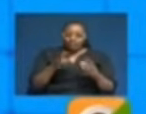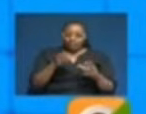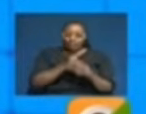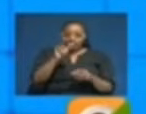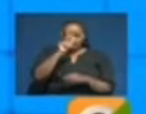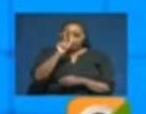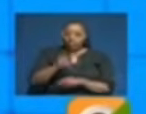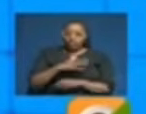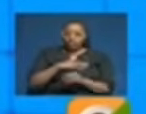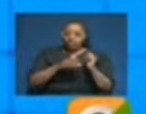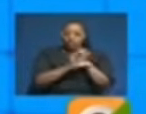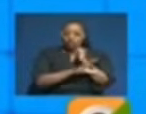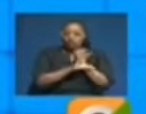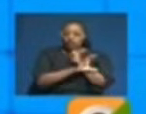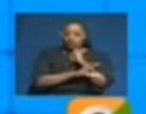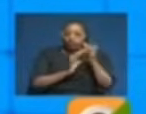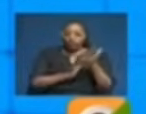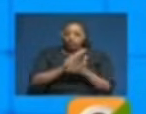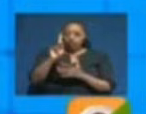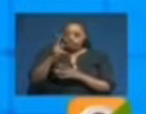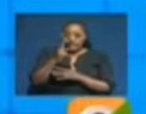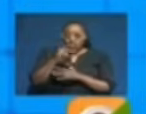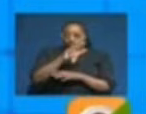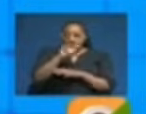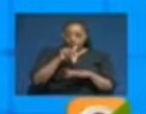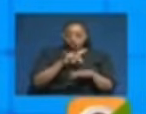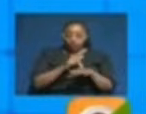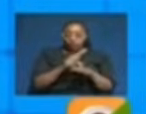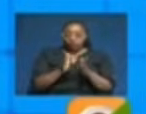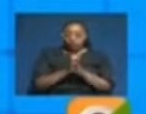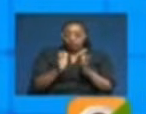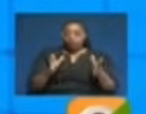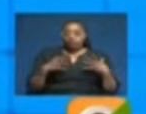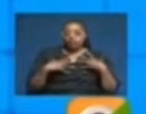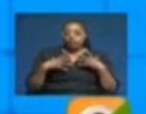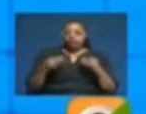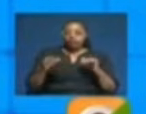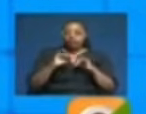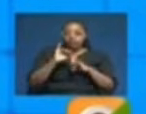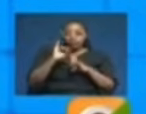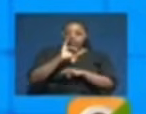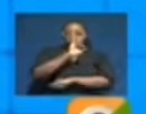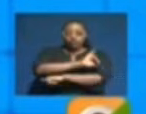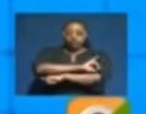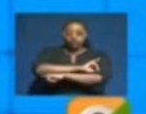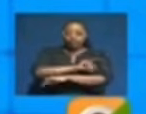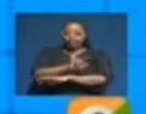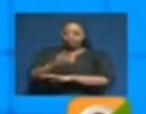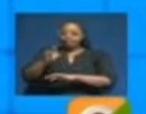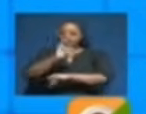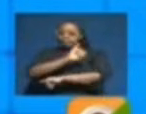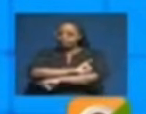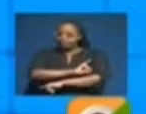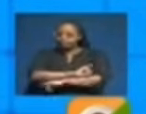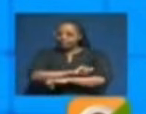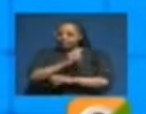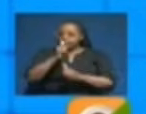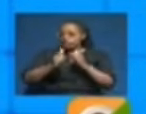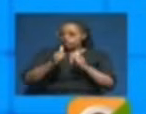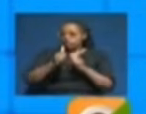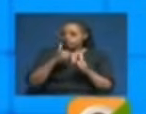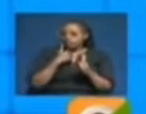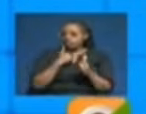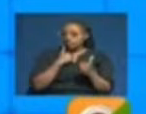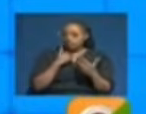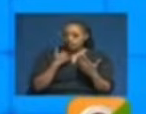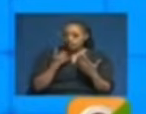country, through the Kenya National Public Health Institute. Those institutions, basically,